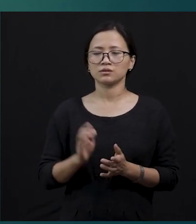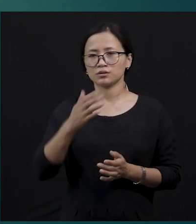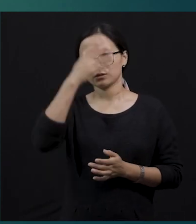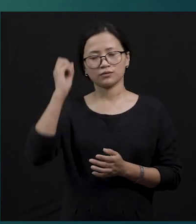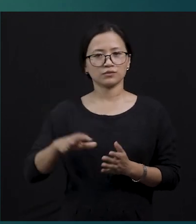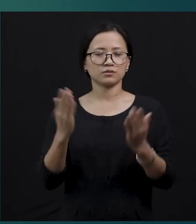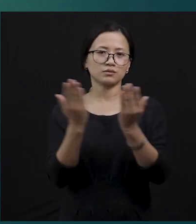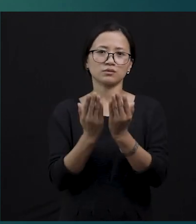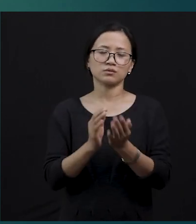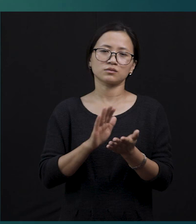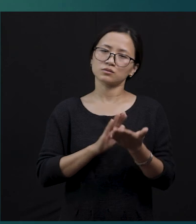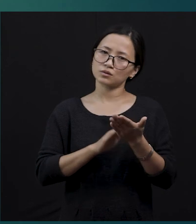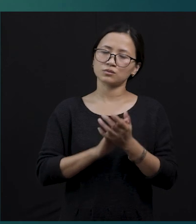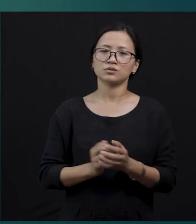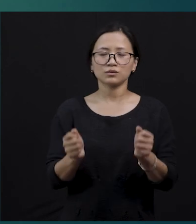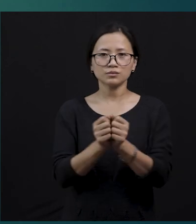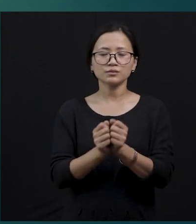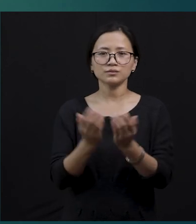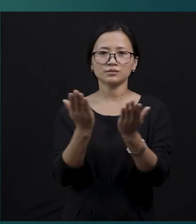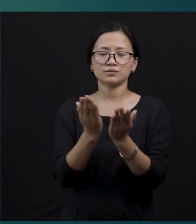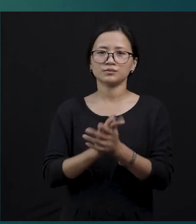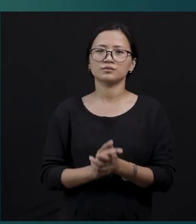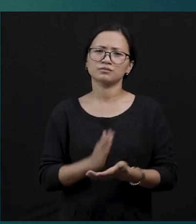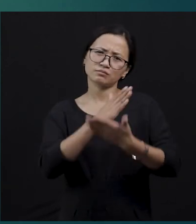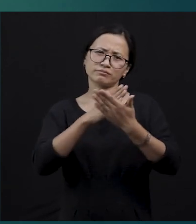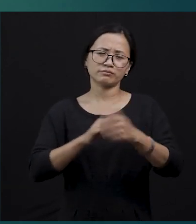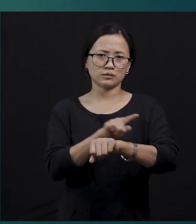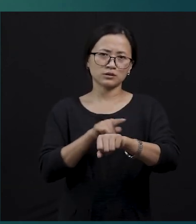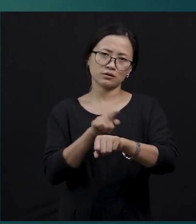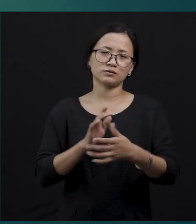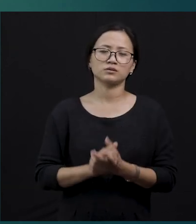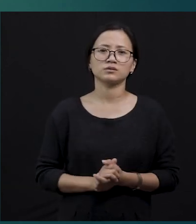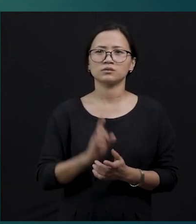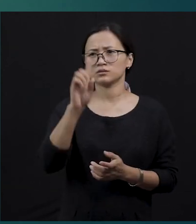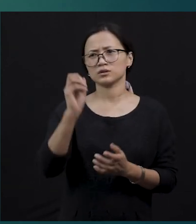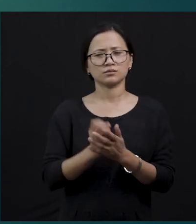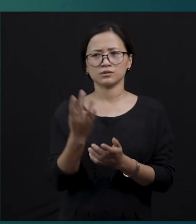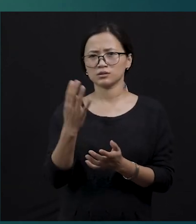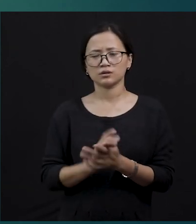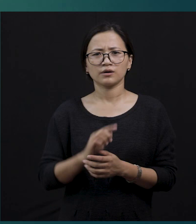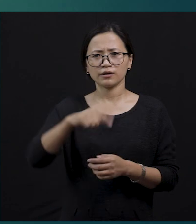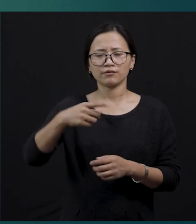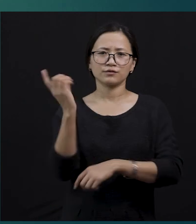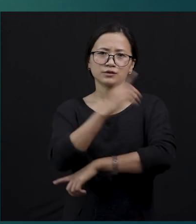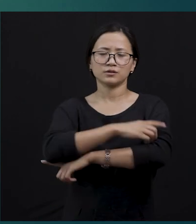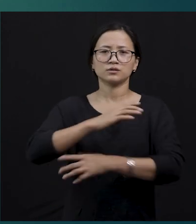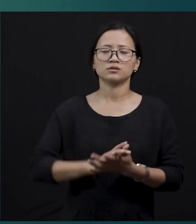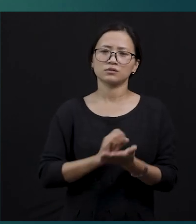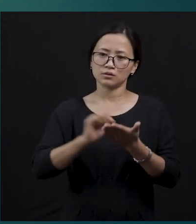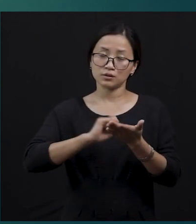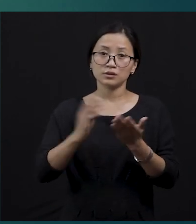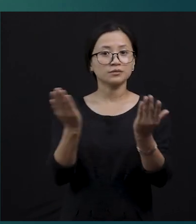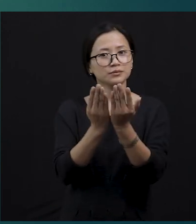not forget your books. Keep in touch with your books at least for half an hour, at least for 10 minutes every day. Do reading and